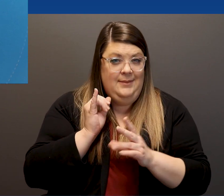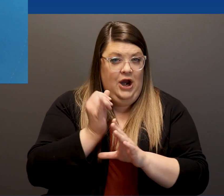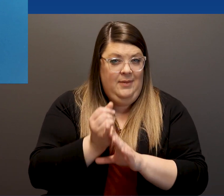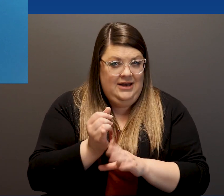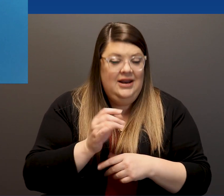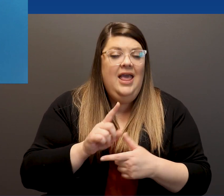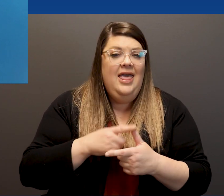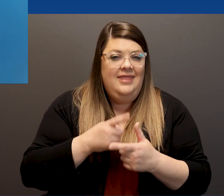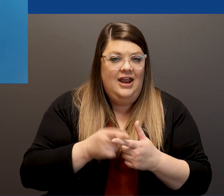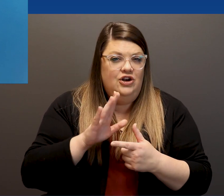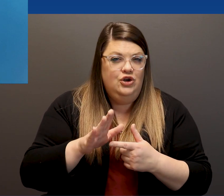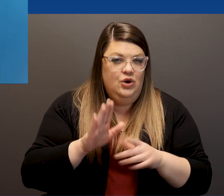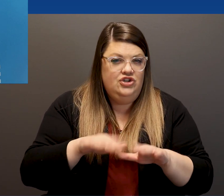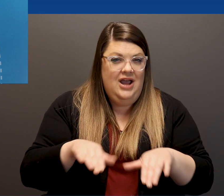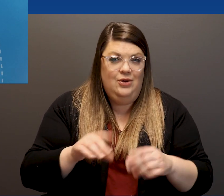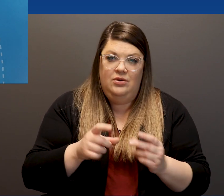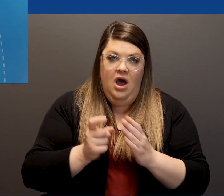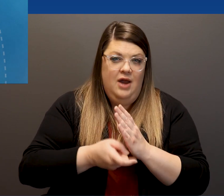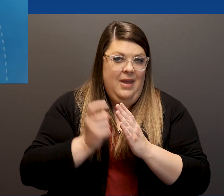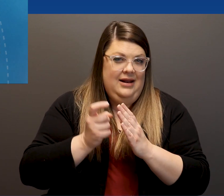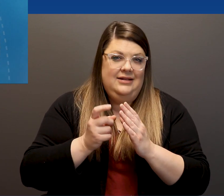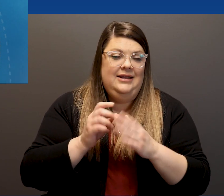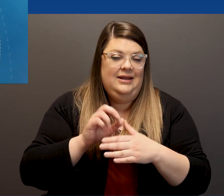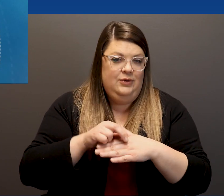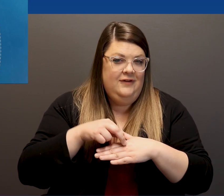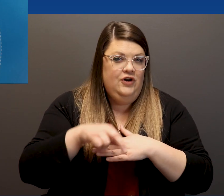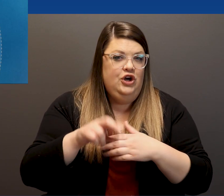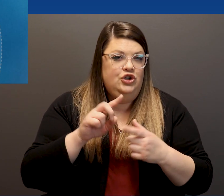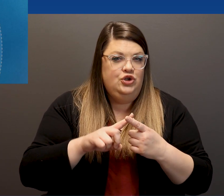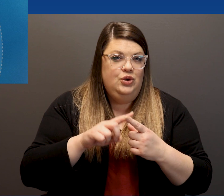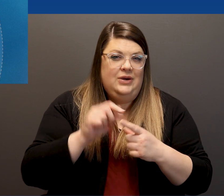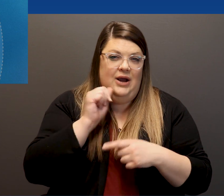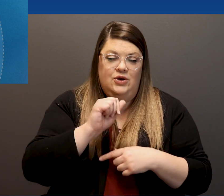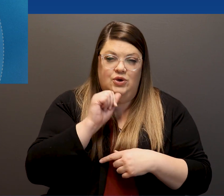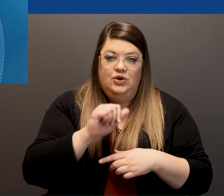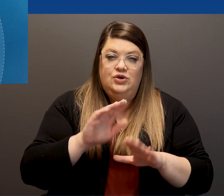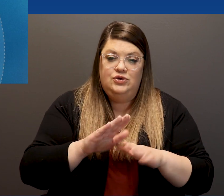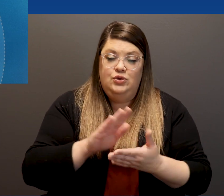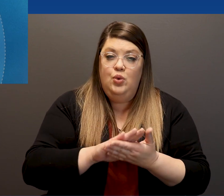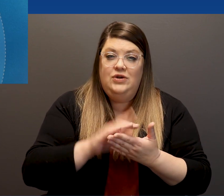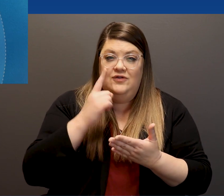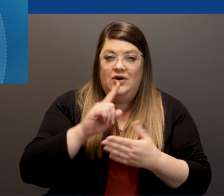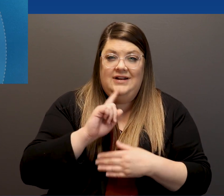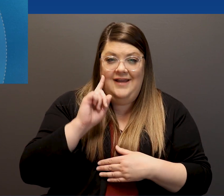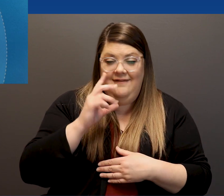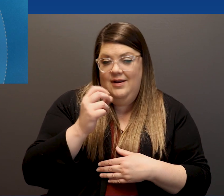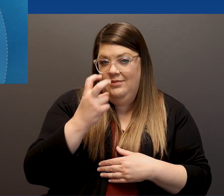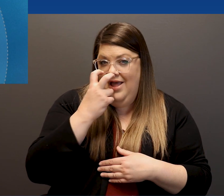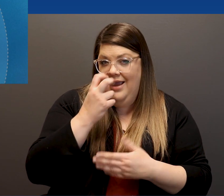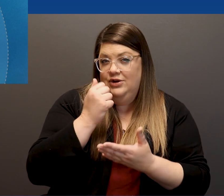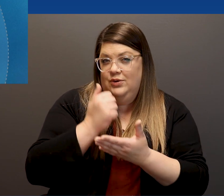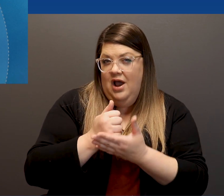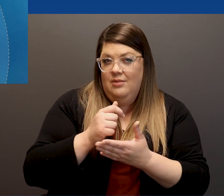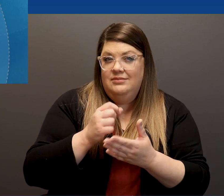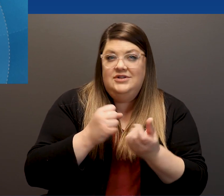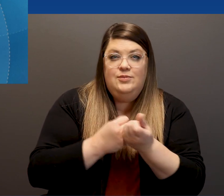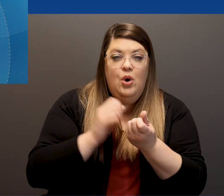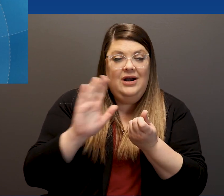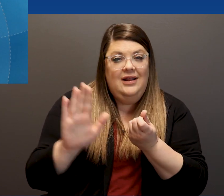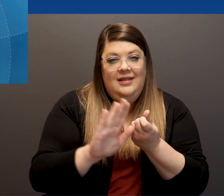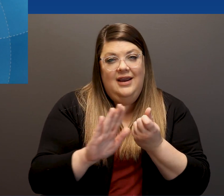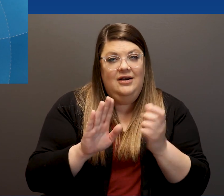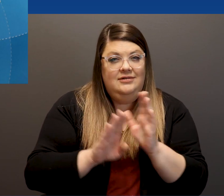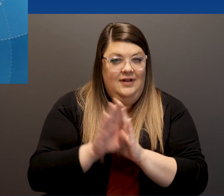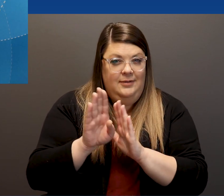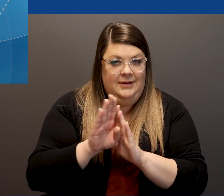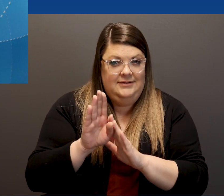be referred to the Arizona State Schools for the Deaf and Blind to help support their growth and development. Once eligibility